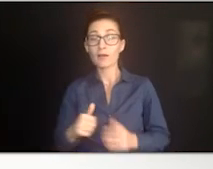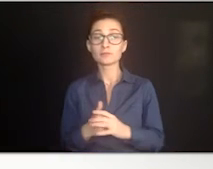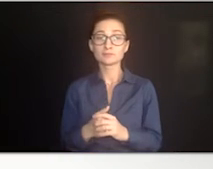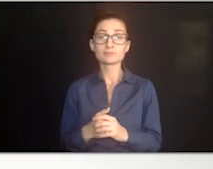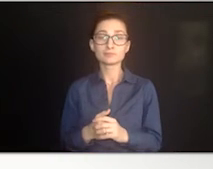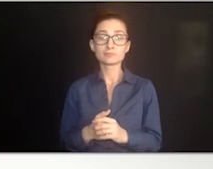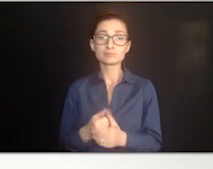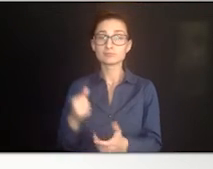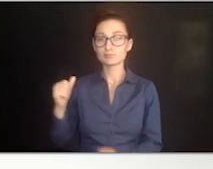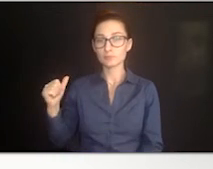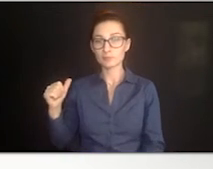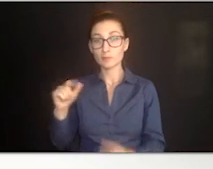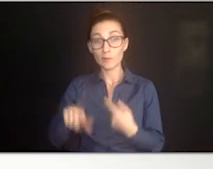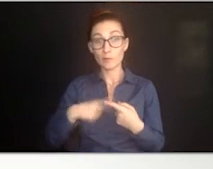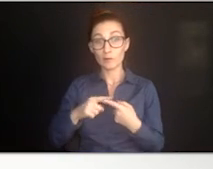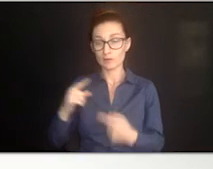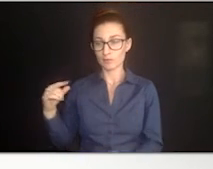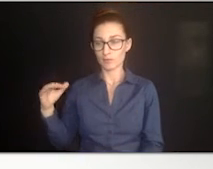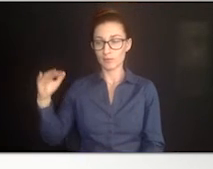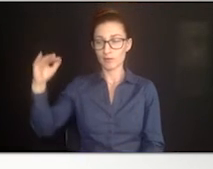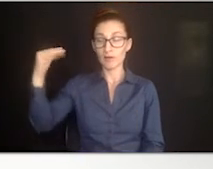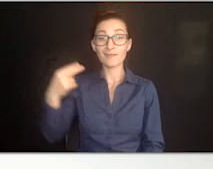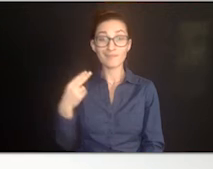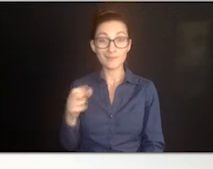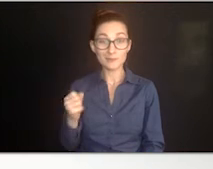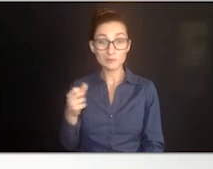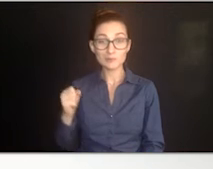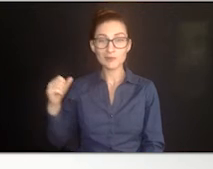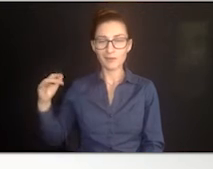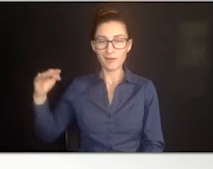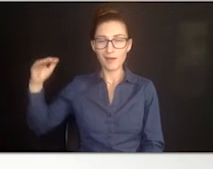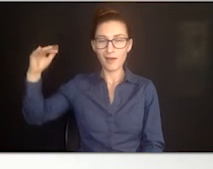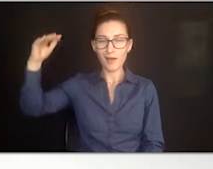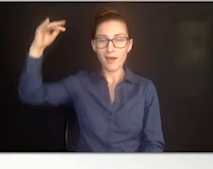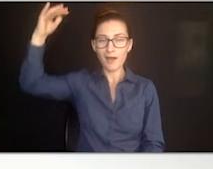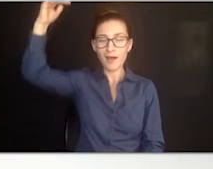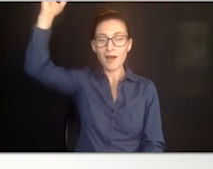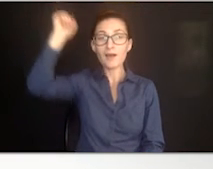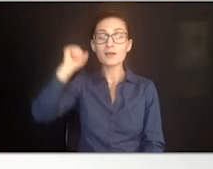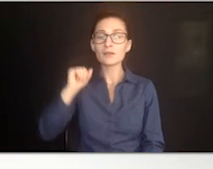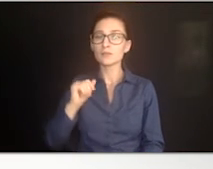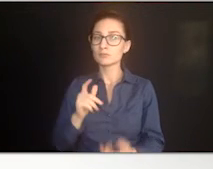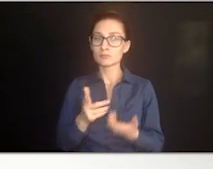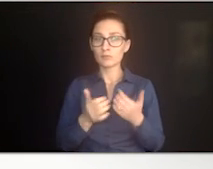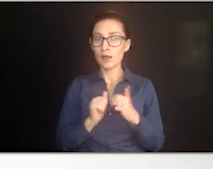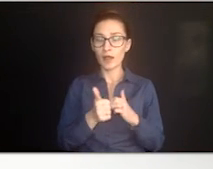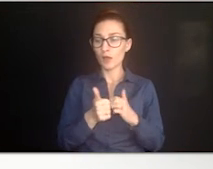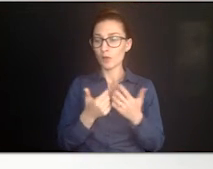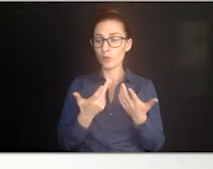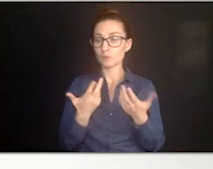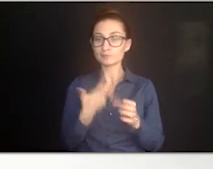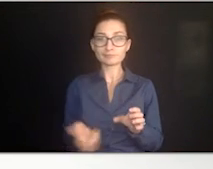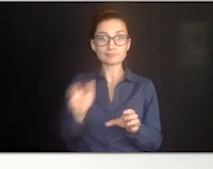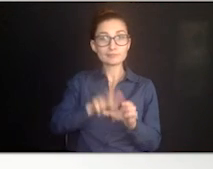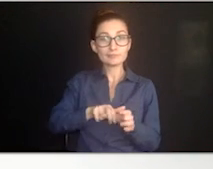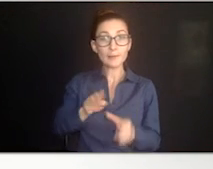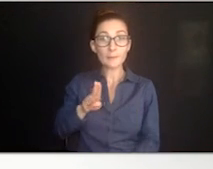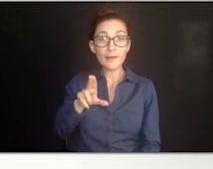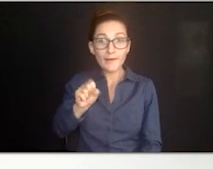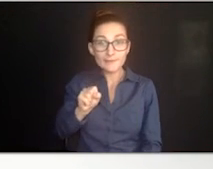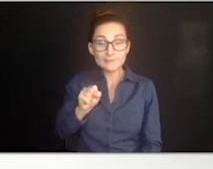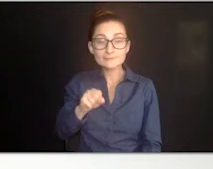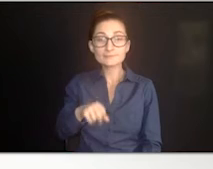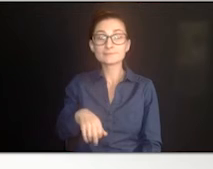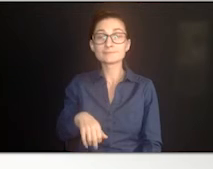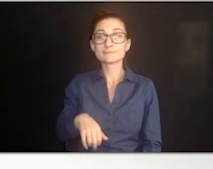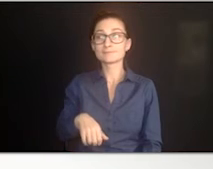they get older into high school and beyond, how will they take a bus? How will